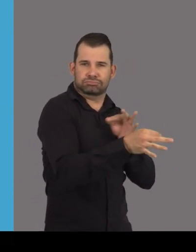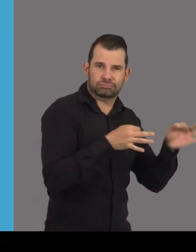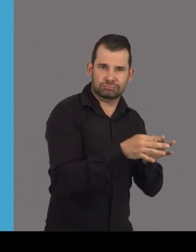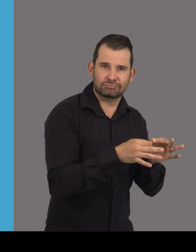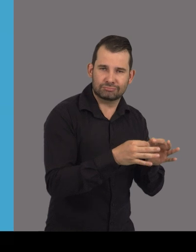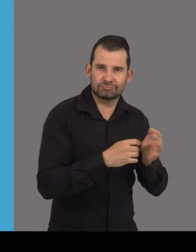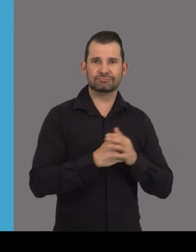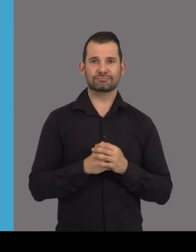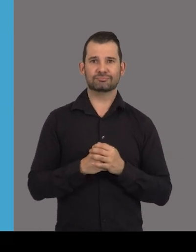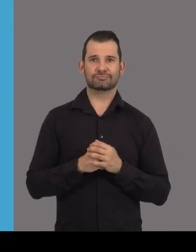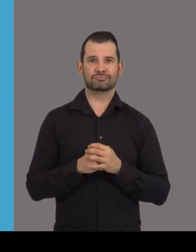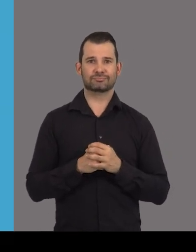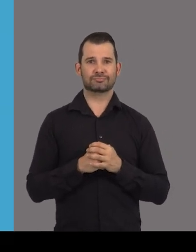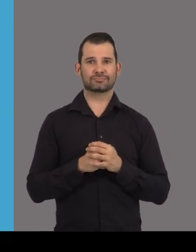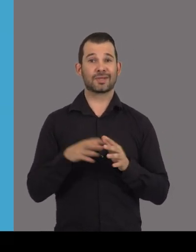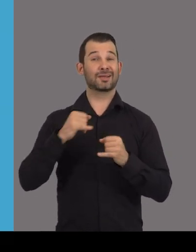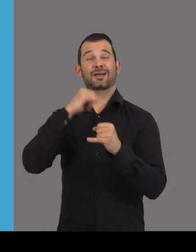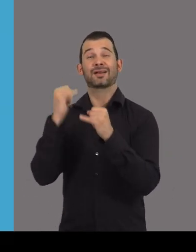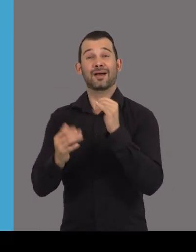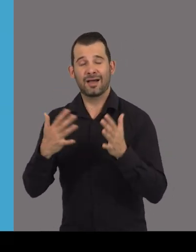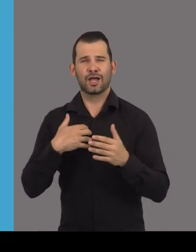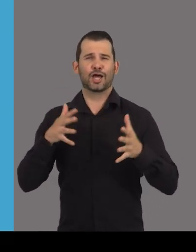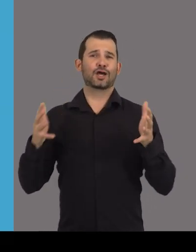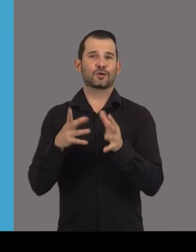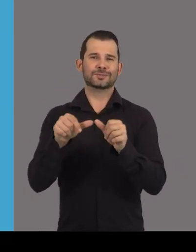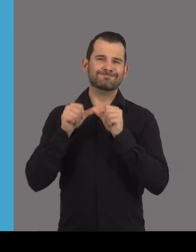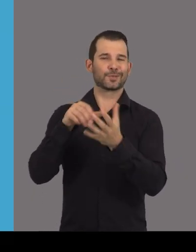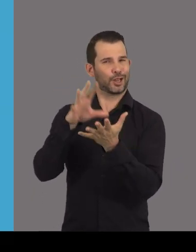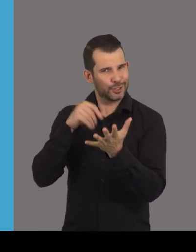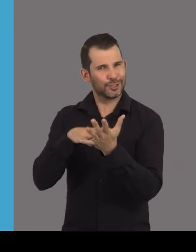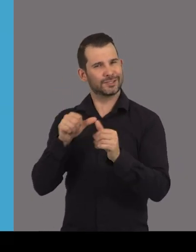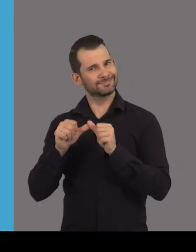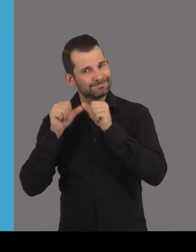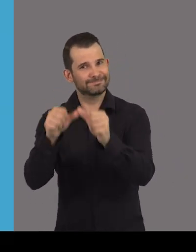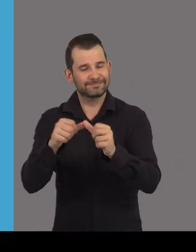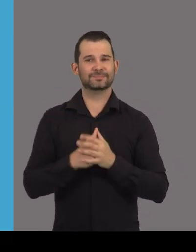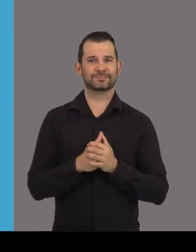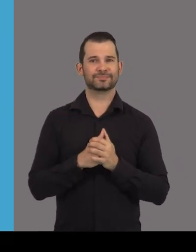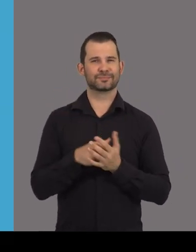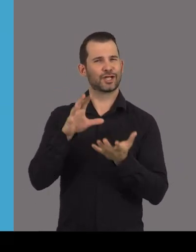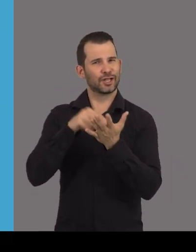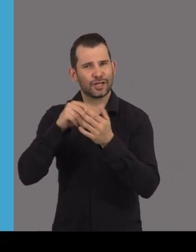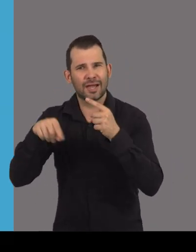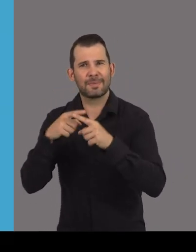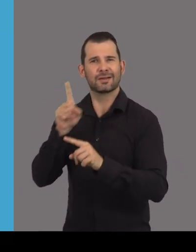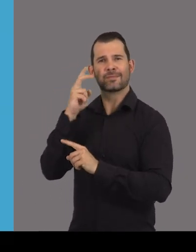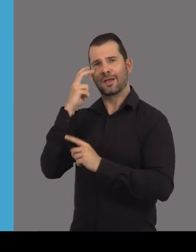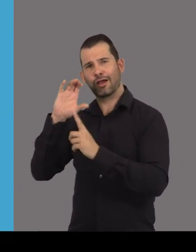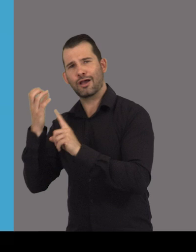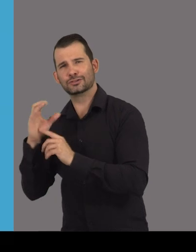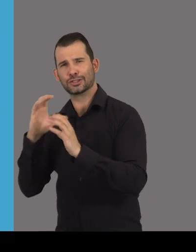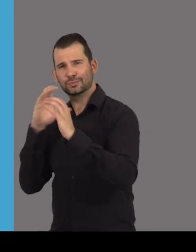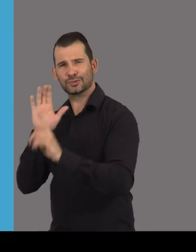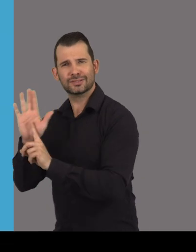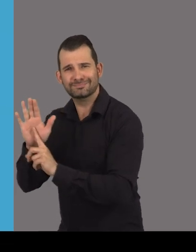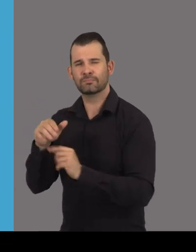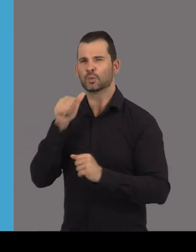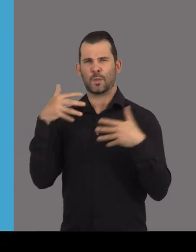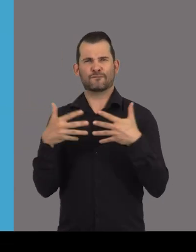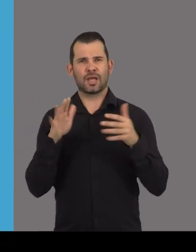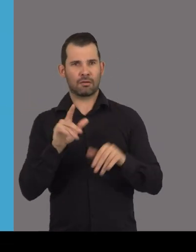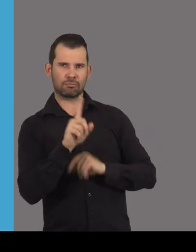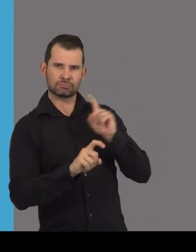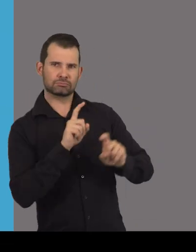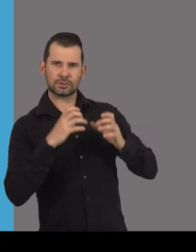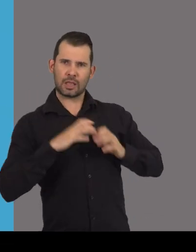into ASL. Finally, I encourage you to continue learning. Learn about deafblind culture and communication, and don't be afraid to ask your